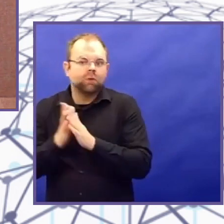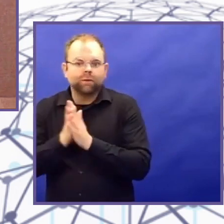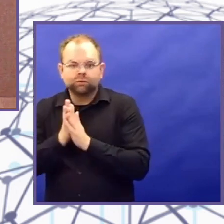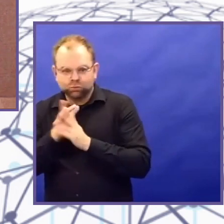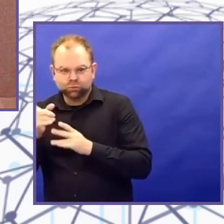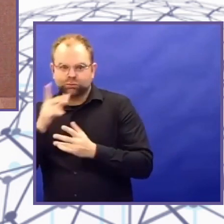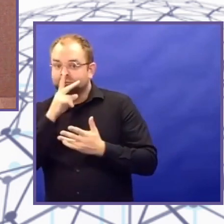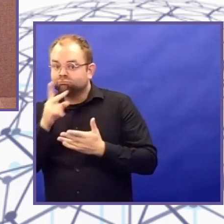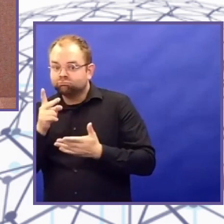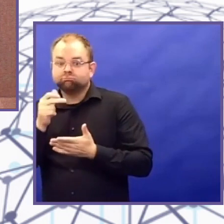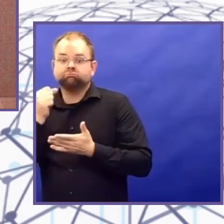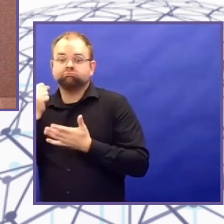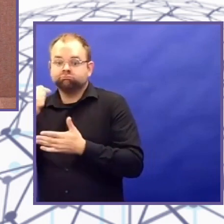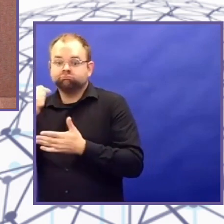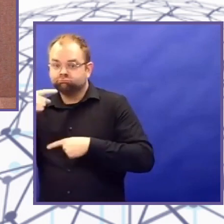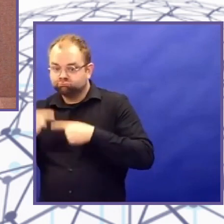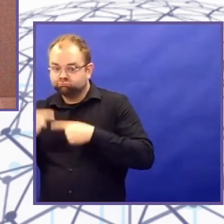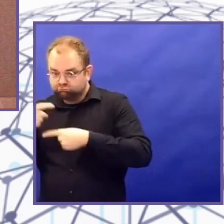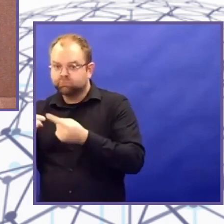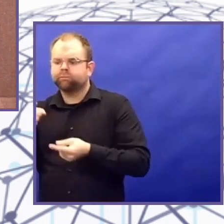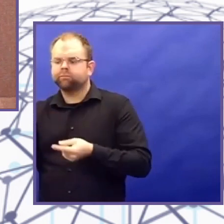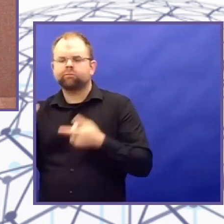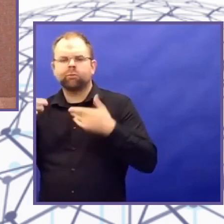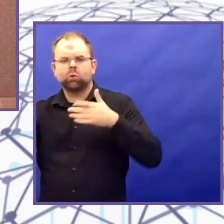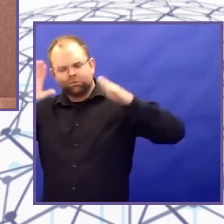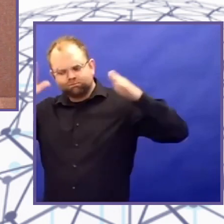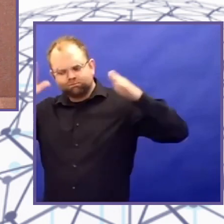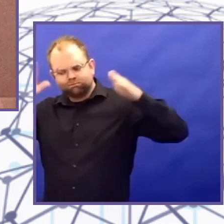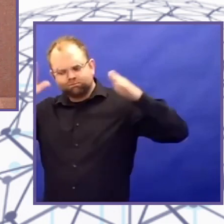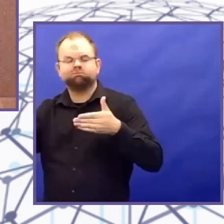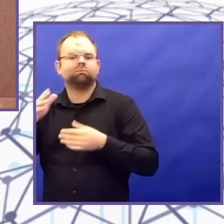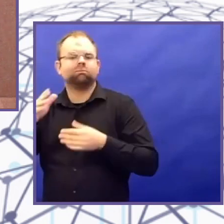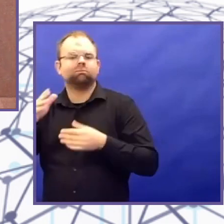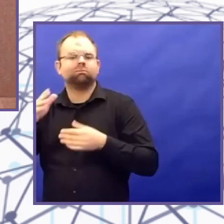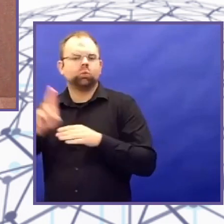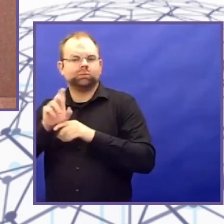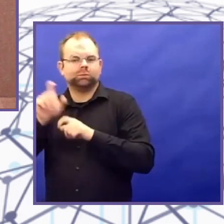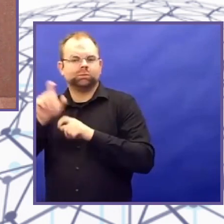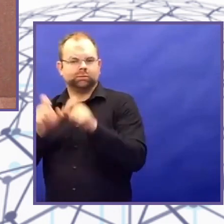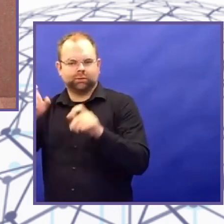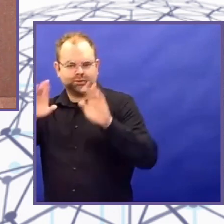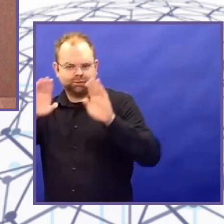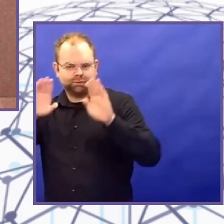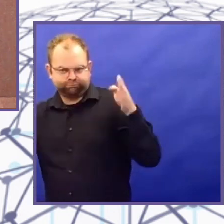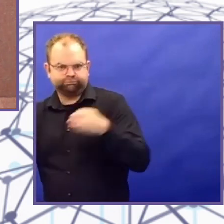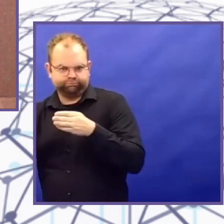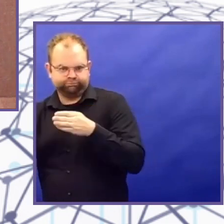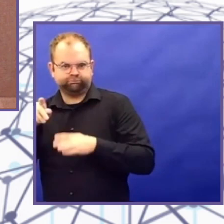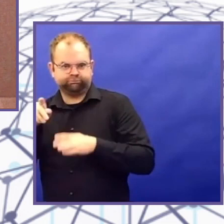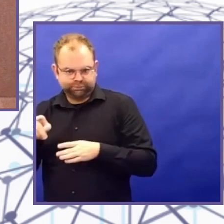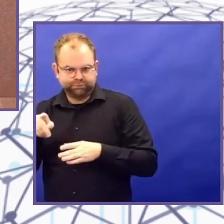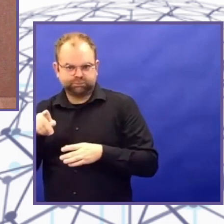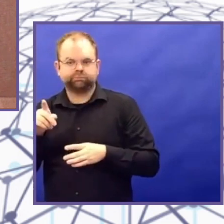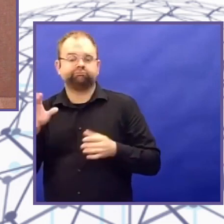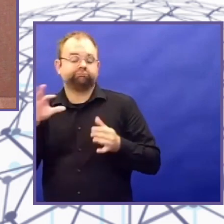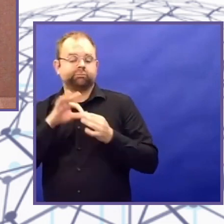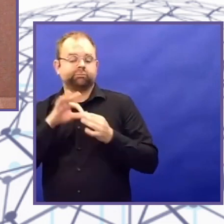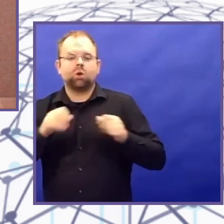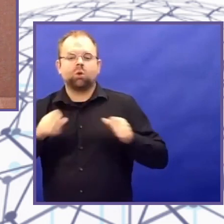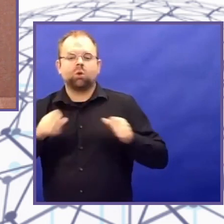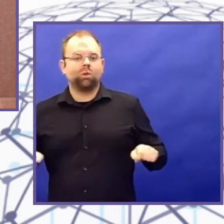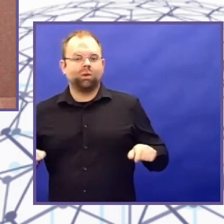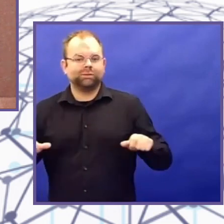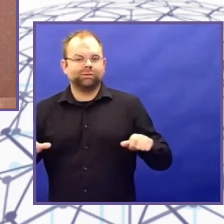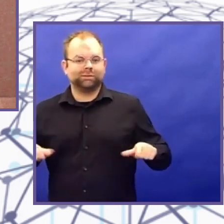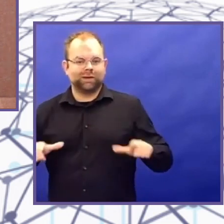the technical specifications around wheelchairs, what works, what doesn't, what they found was that being listened to by